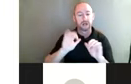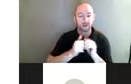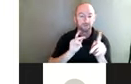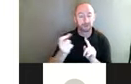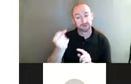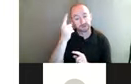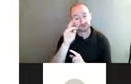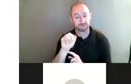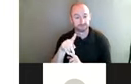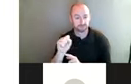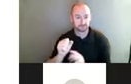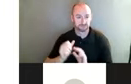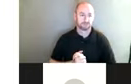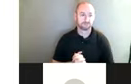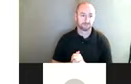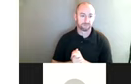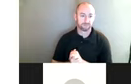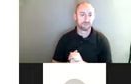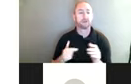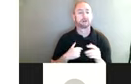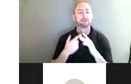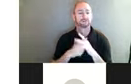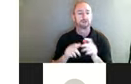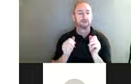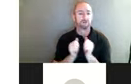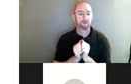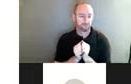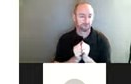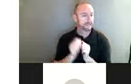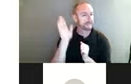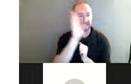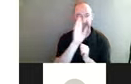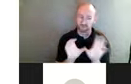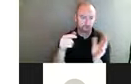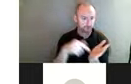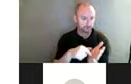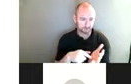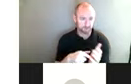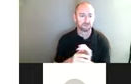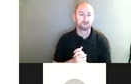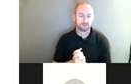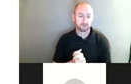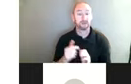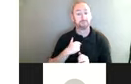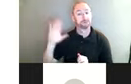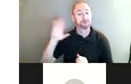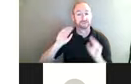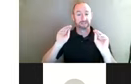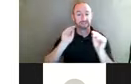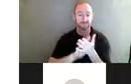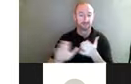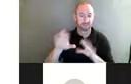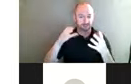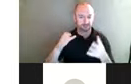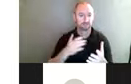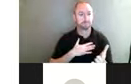maps. So I'm going to start with a little bit of what you should never do, because this was always, at least when I was teaching college classes, this is one of the things